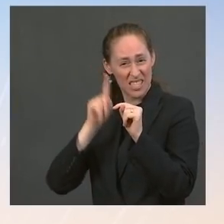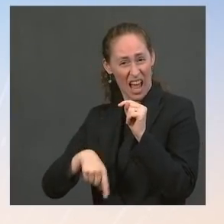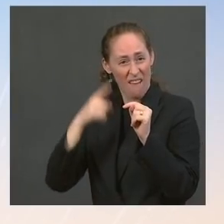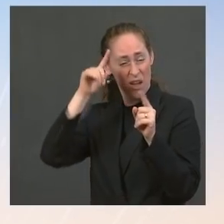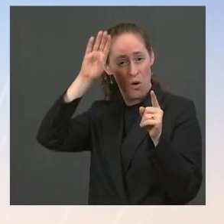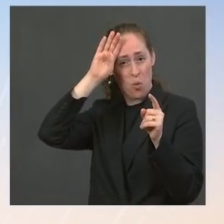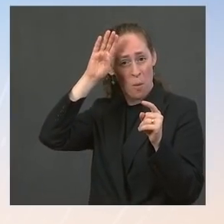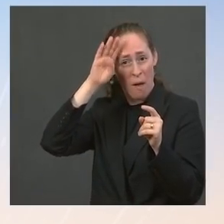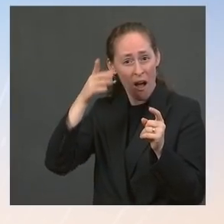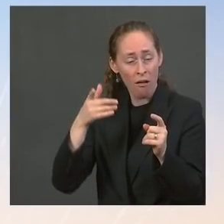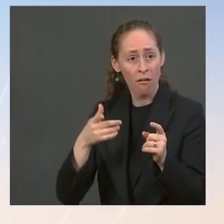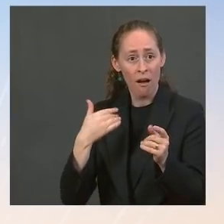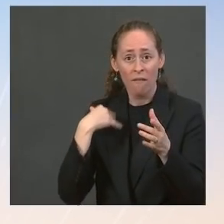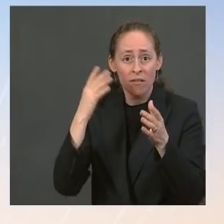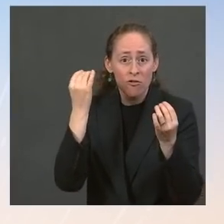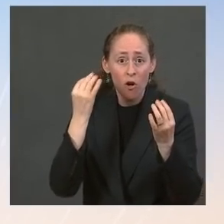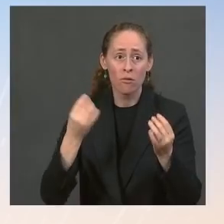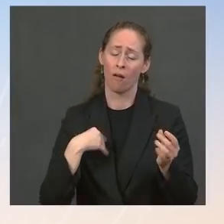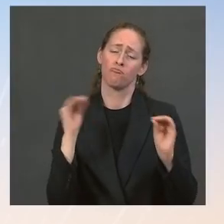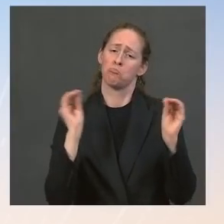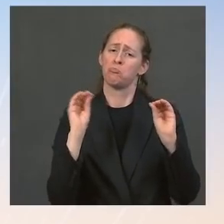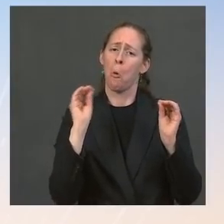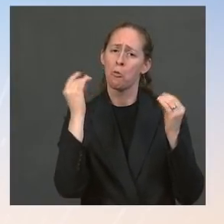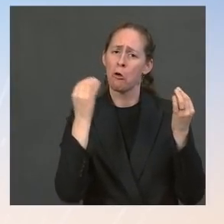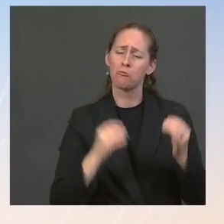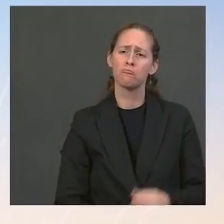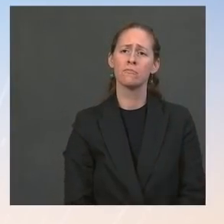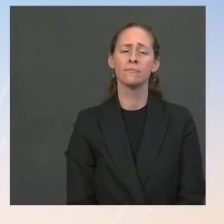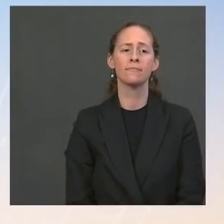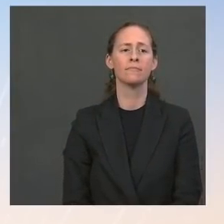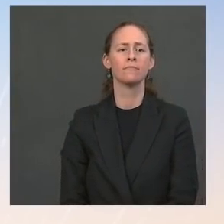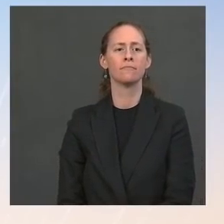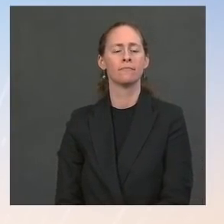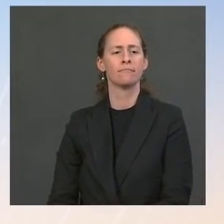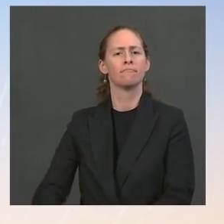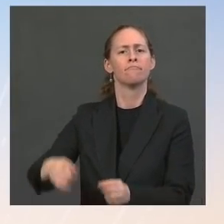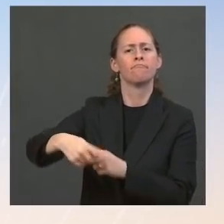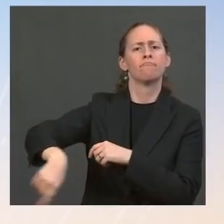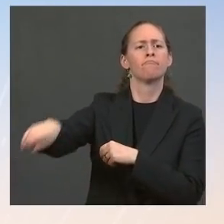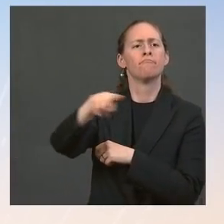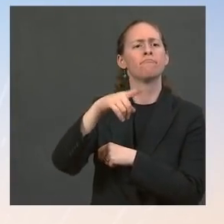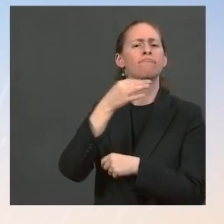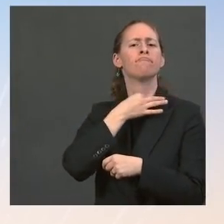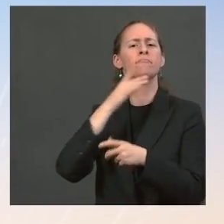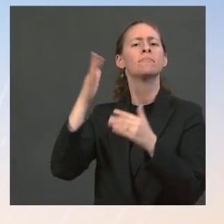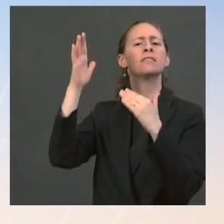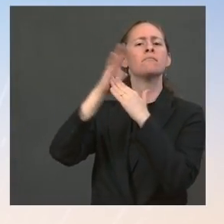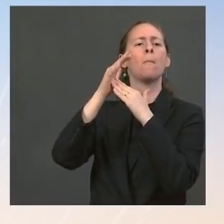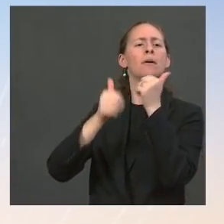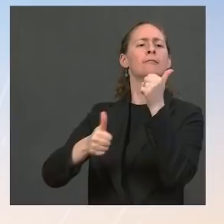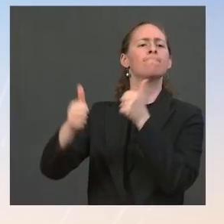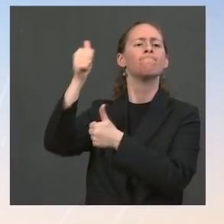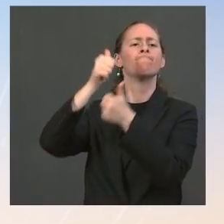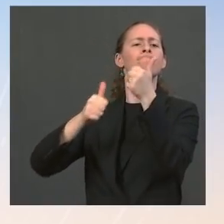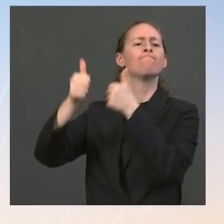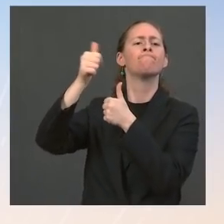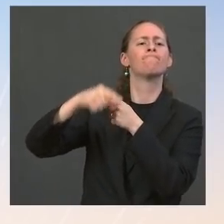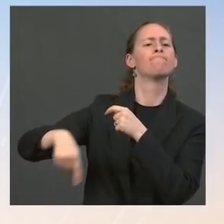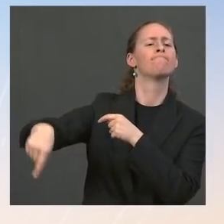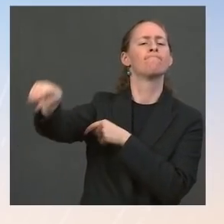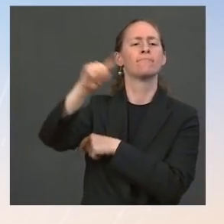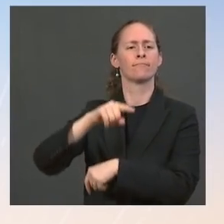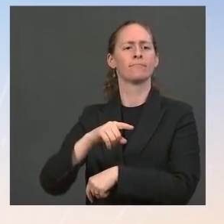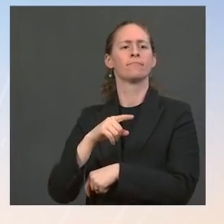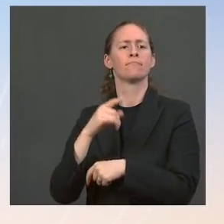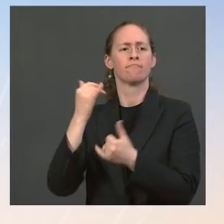don't. And there's a U.S. delegation, top officials going to Port-au-Prince. What's the goal